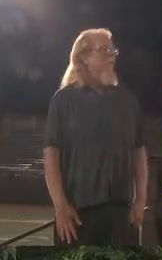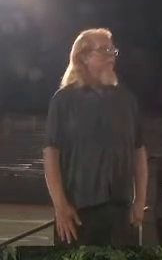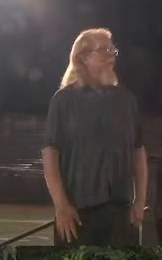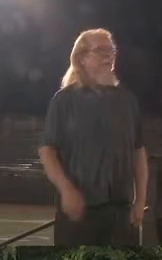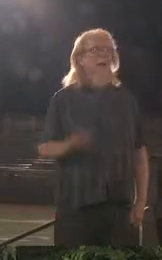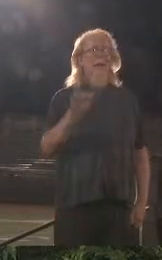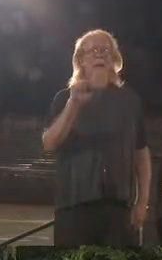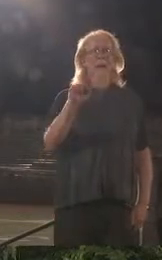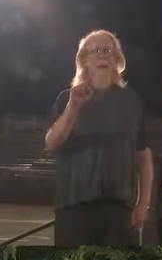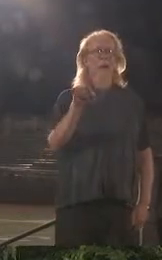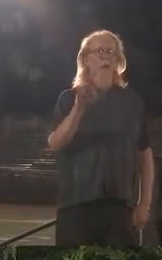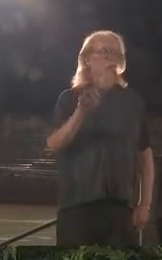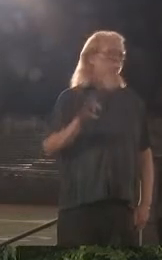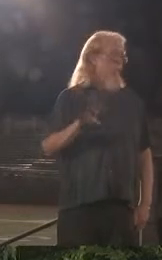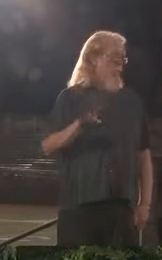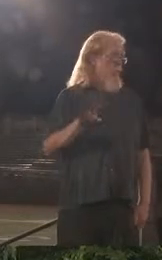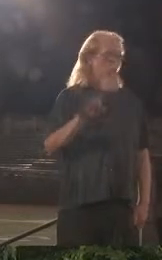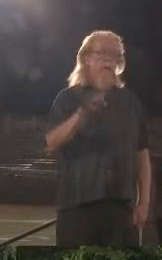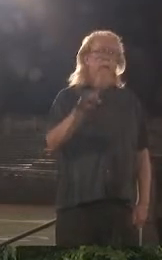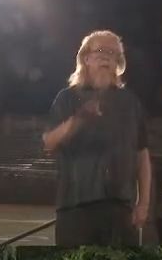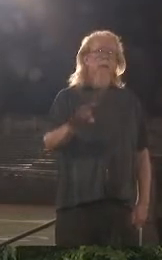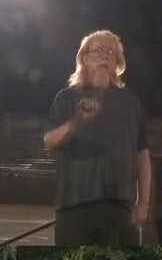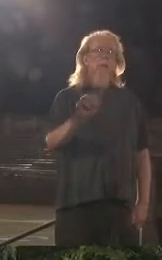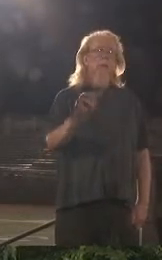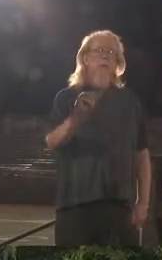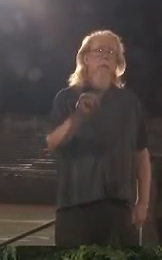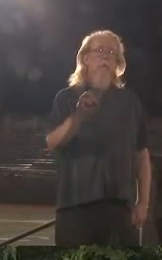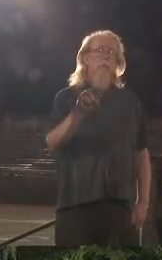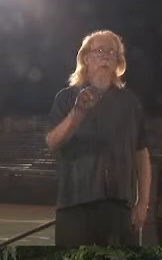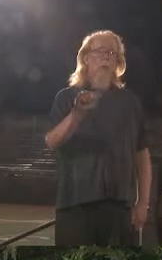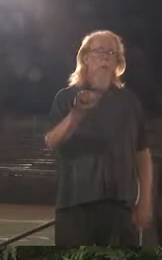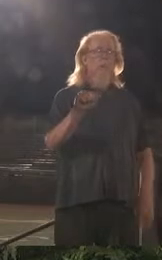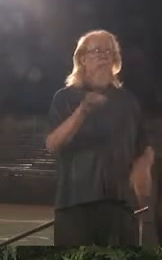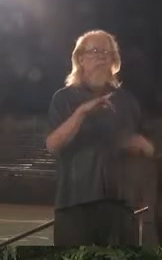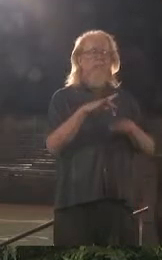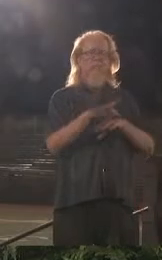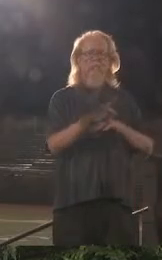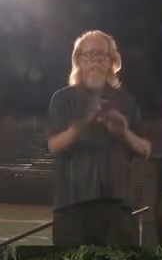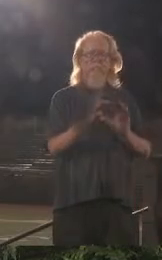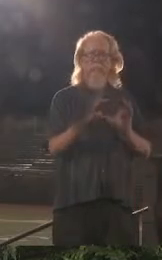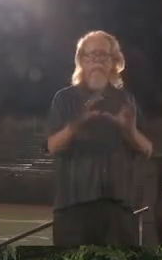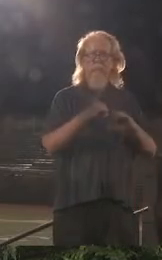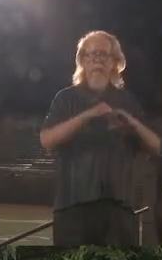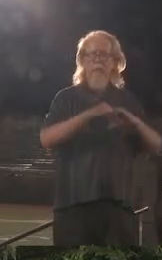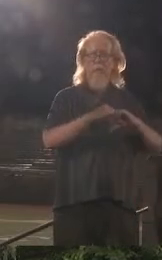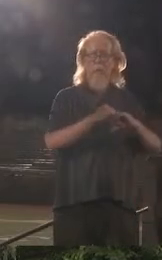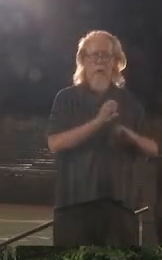Andrew Jacob Zamora earned a certification as a security officer.